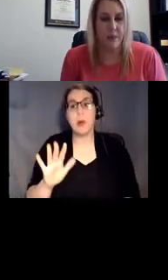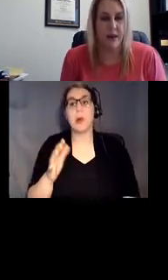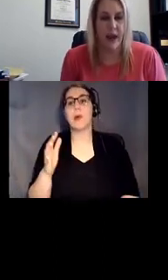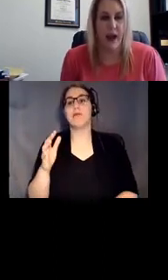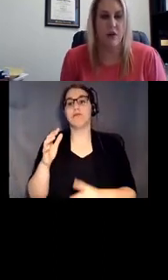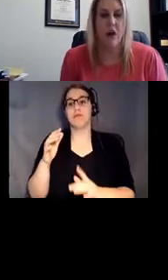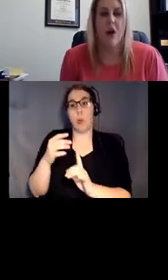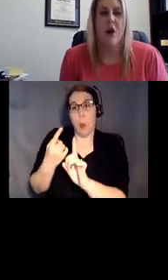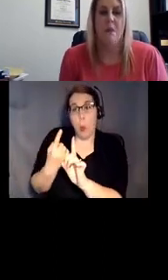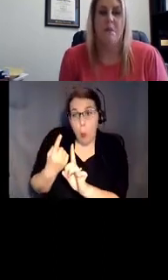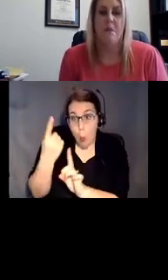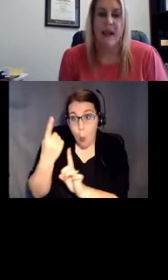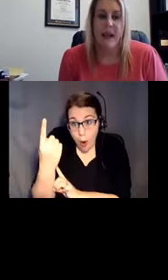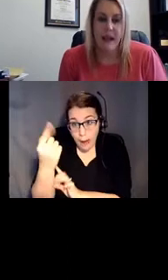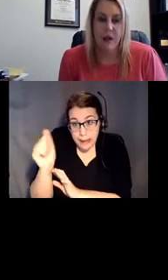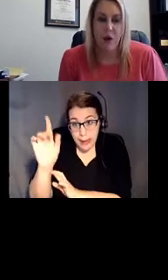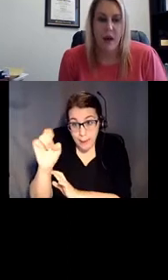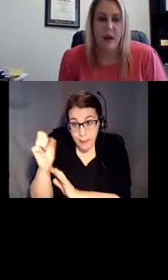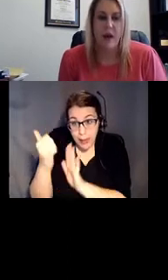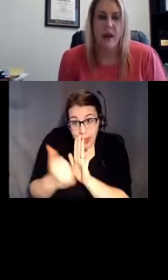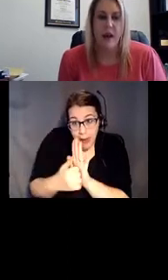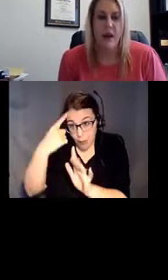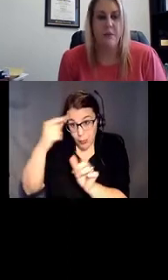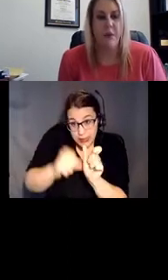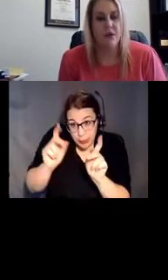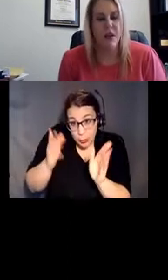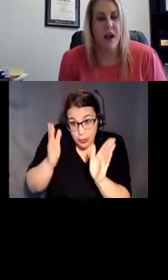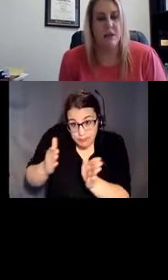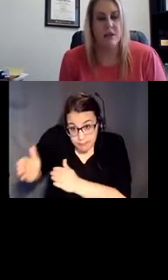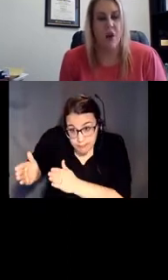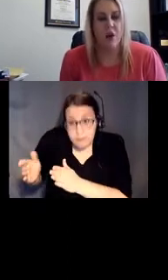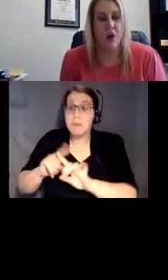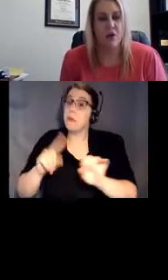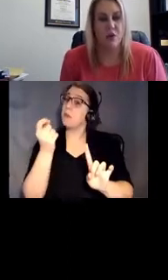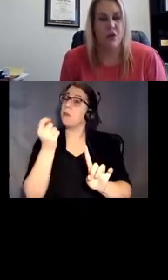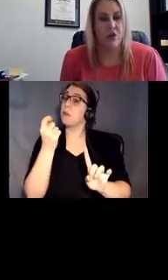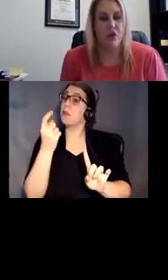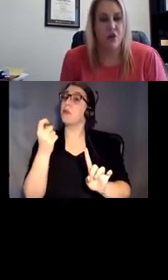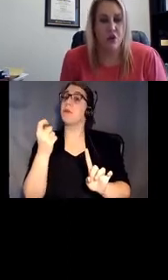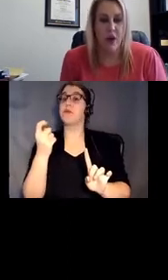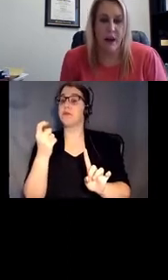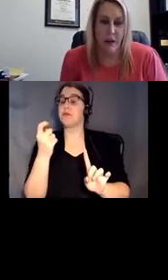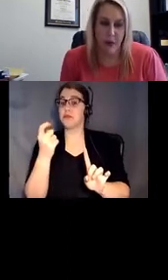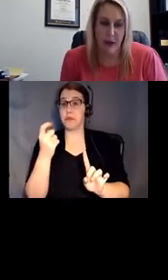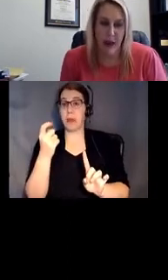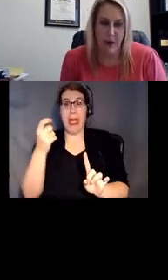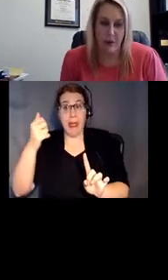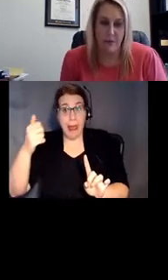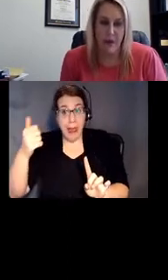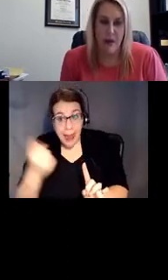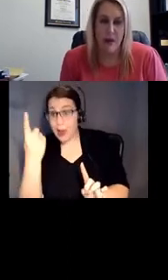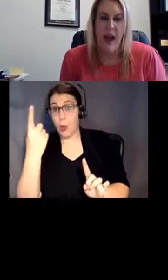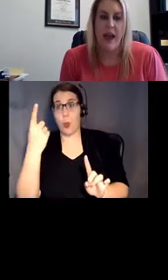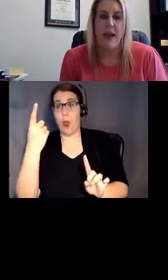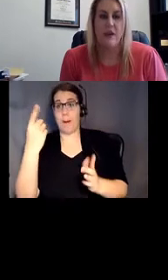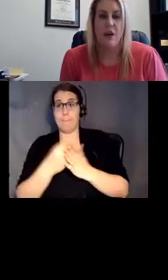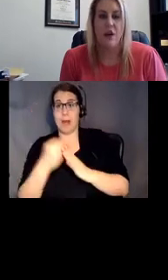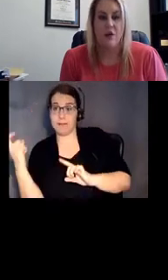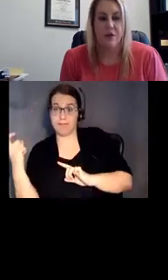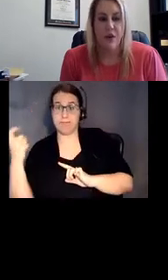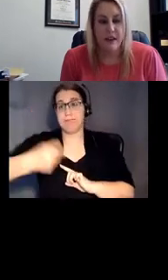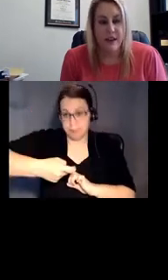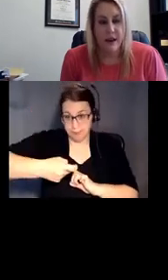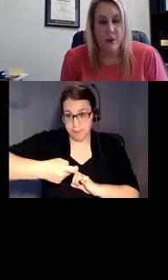one ABLE account, but anyone can make post-tax dollar contributions to that ABLE account.